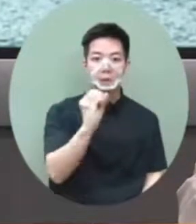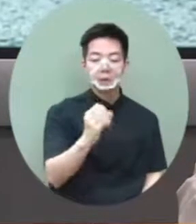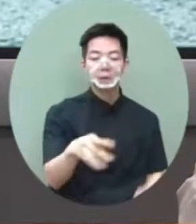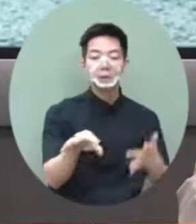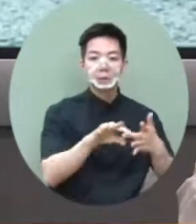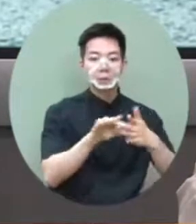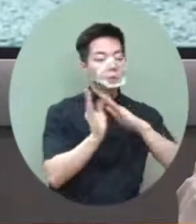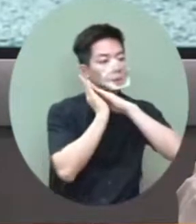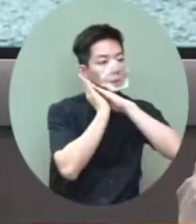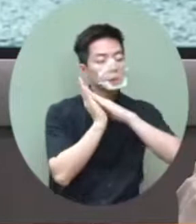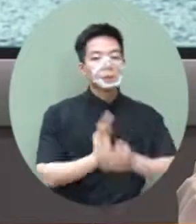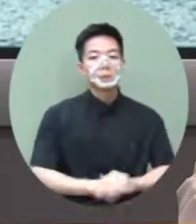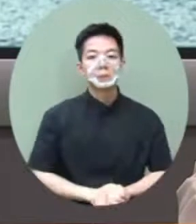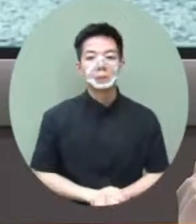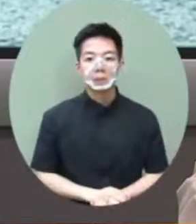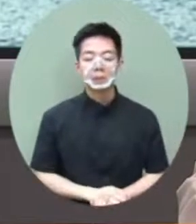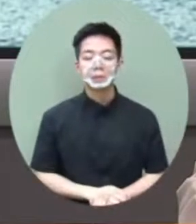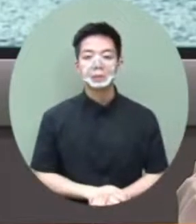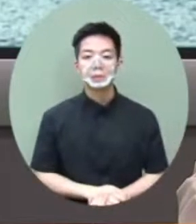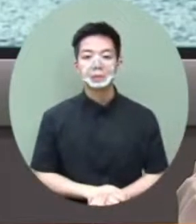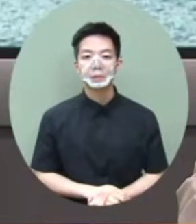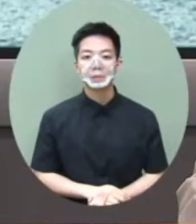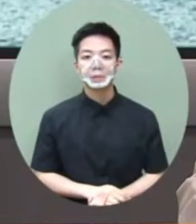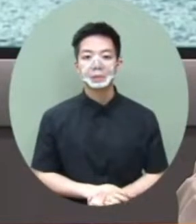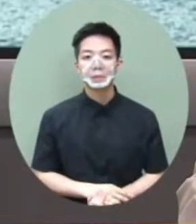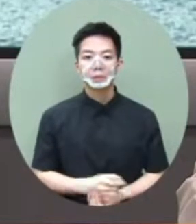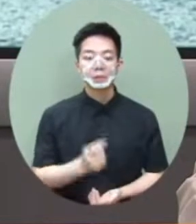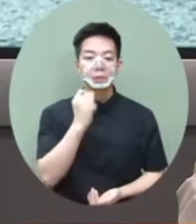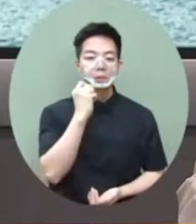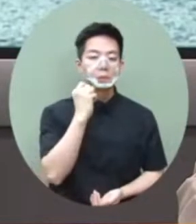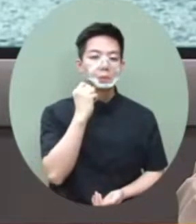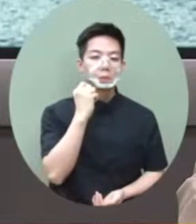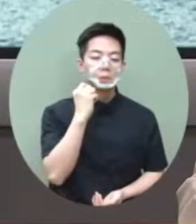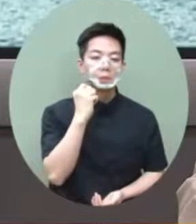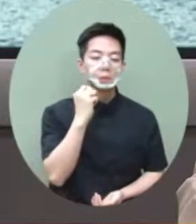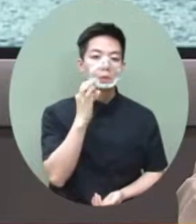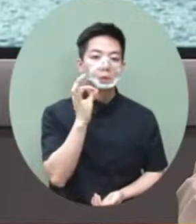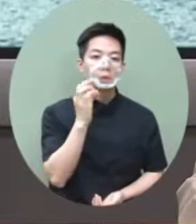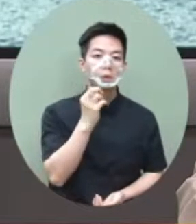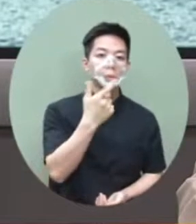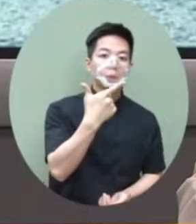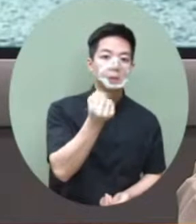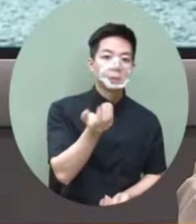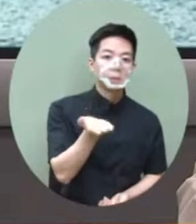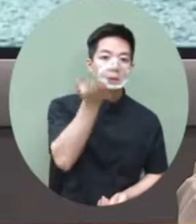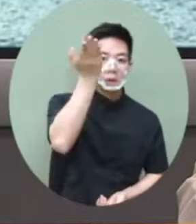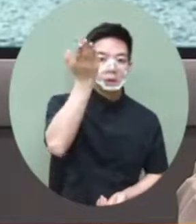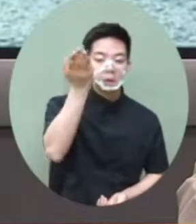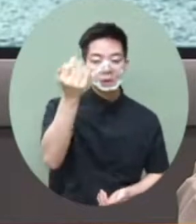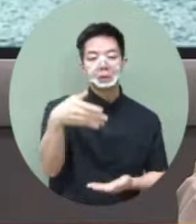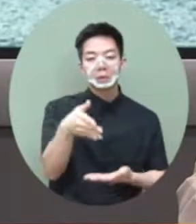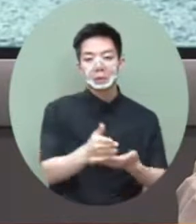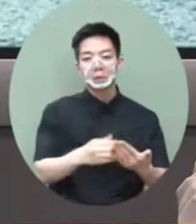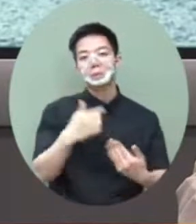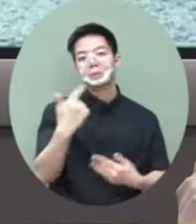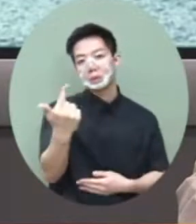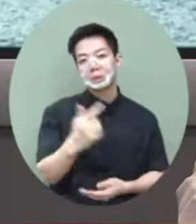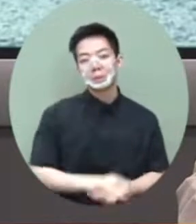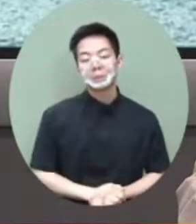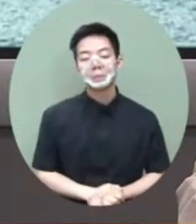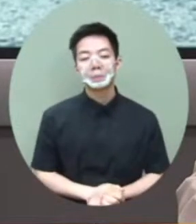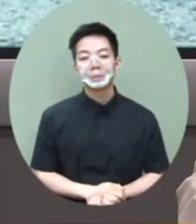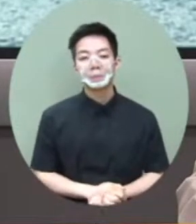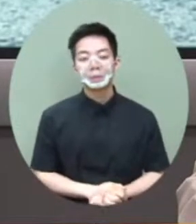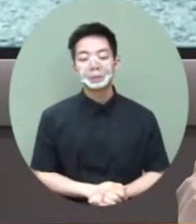58% of them are residents of care homes, and they are elderly people above the age of